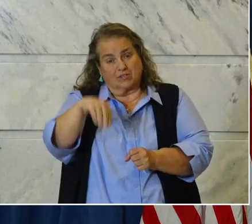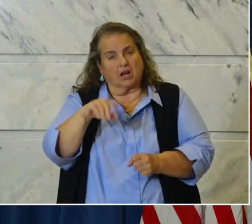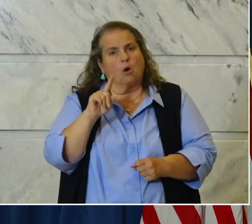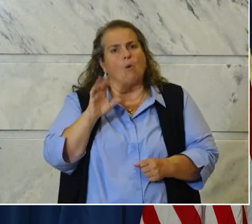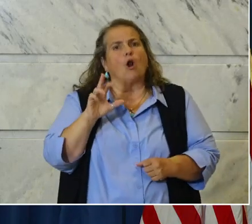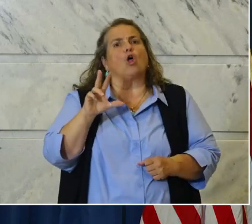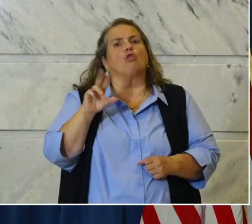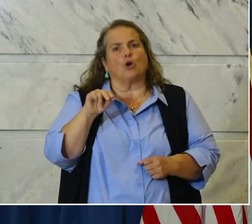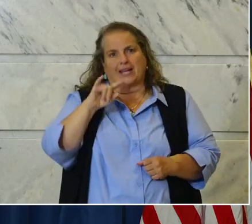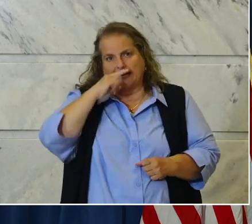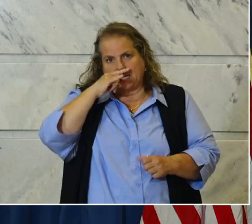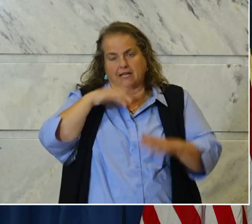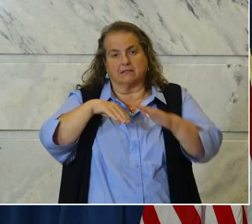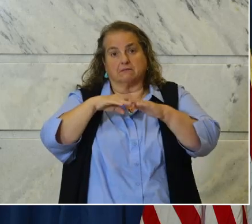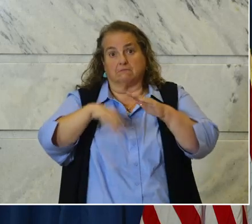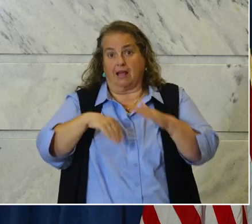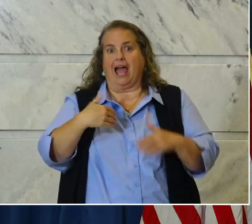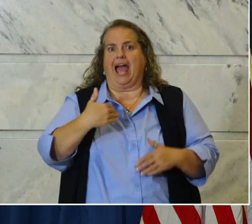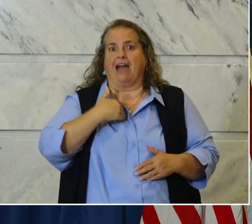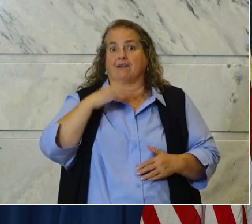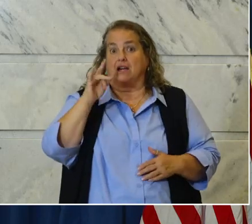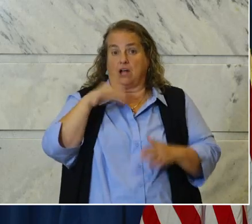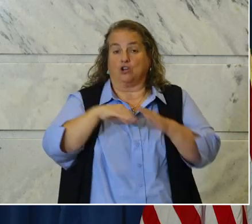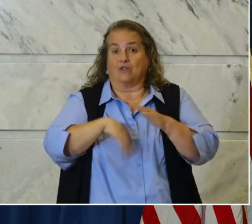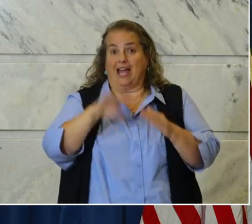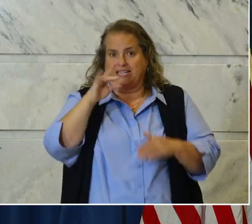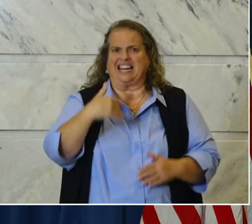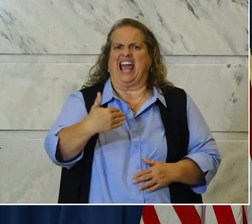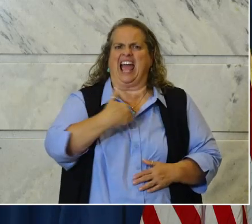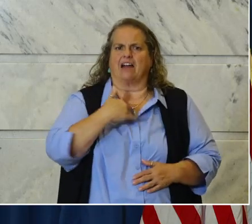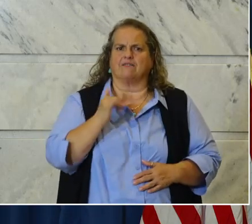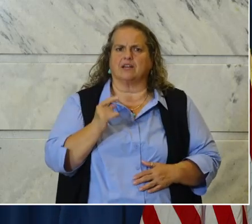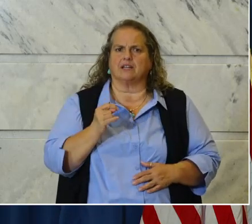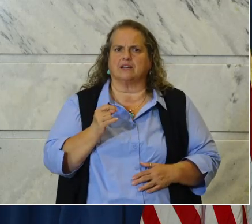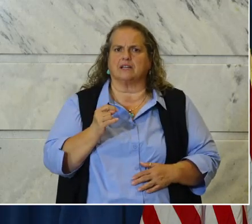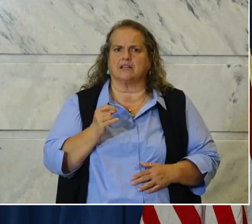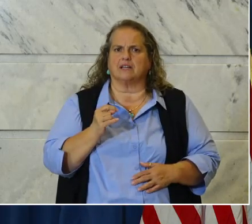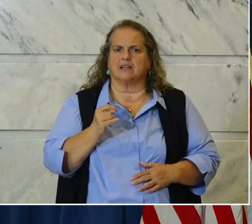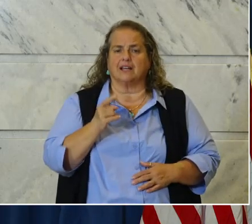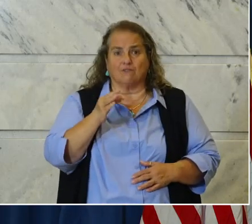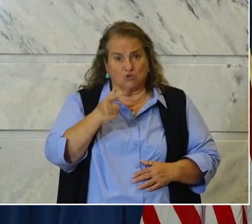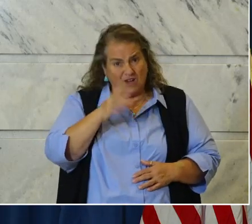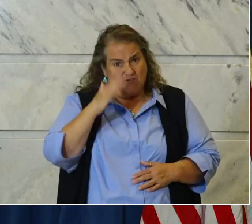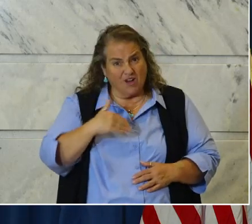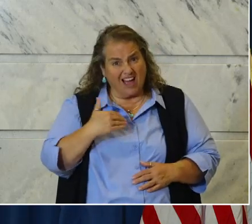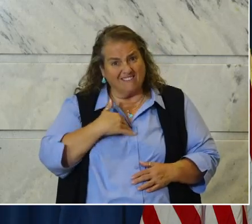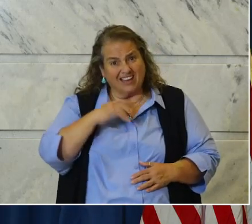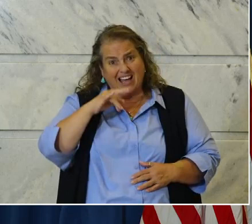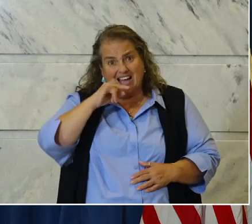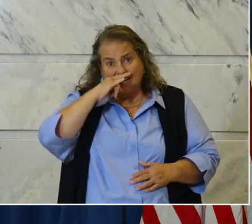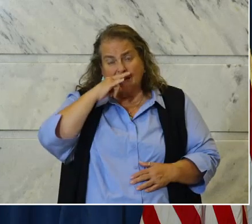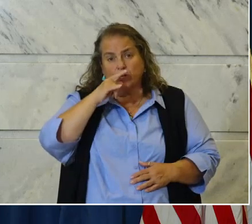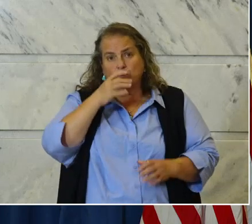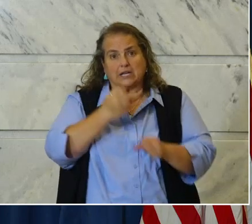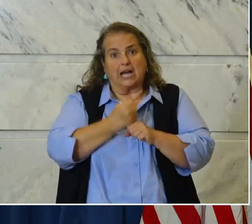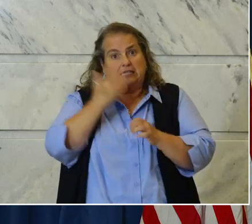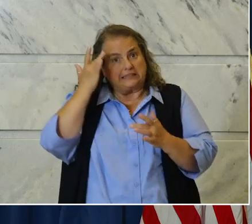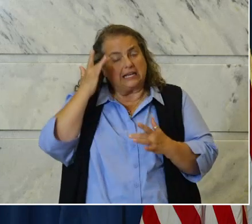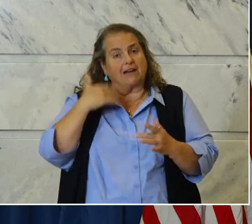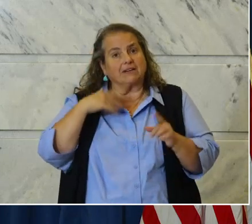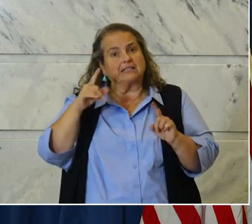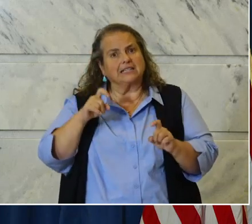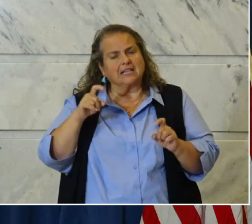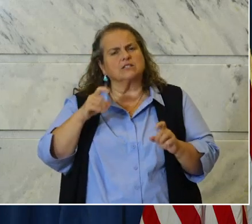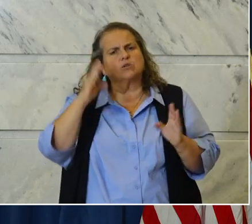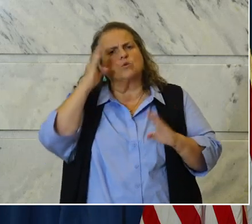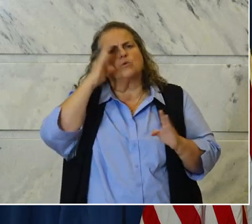130 kids. Have you ever had a kid that's gotten a test because they're worried that you have it?